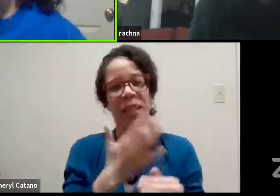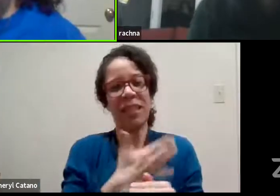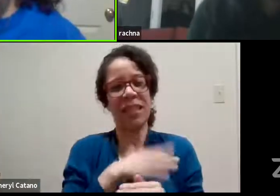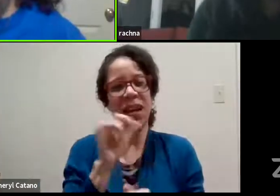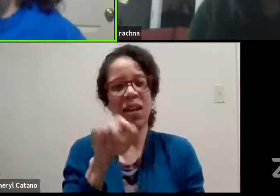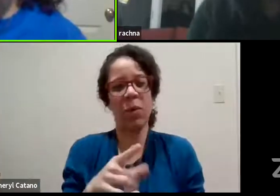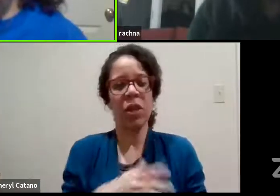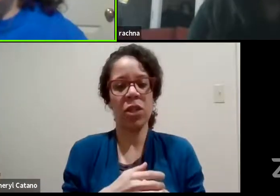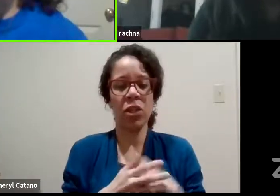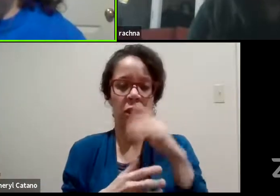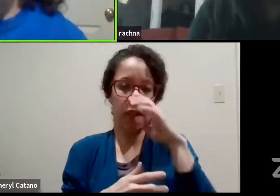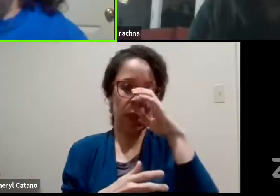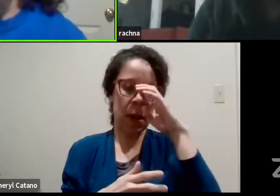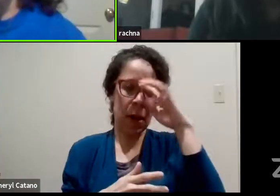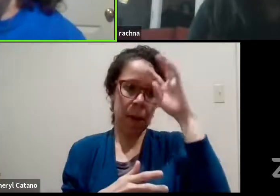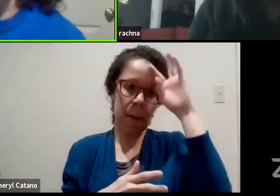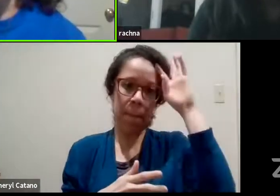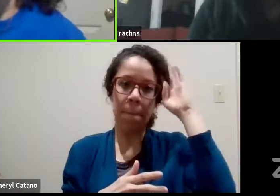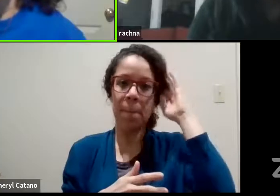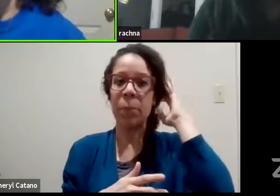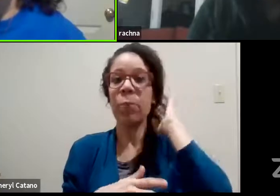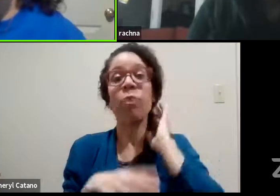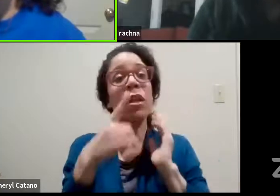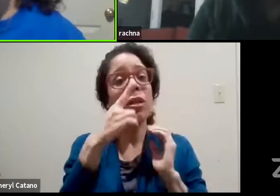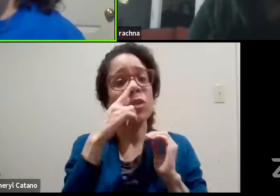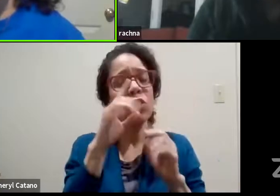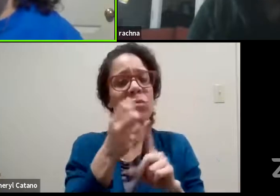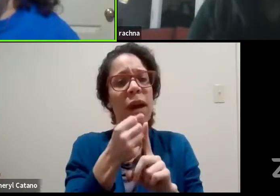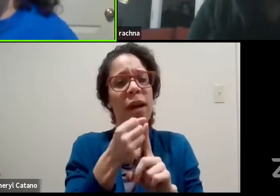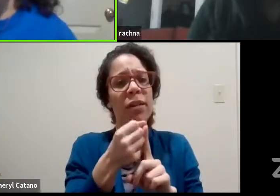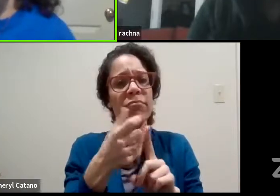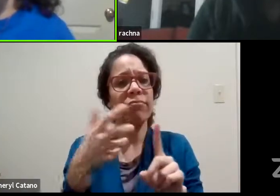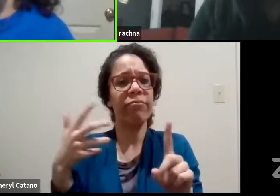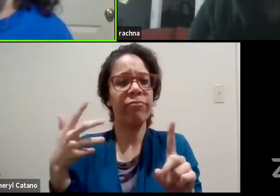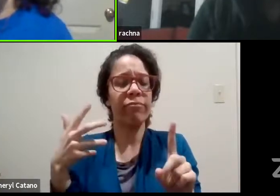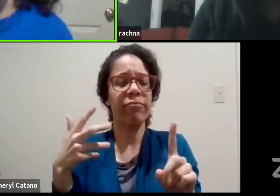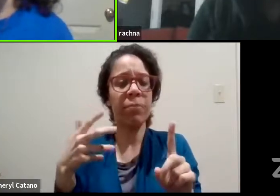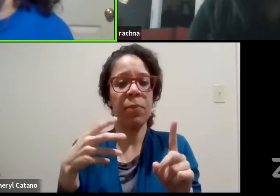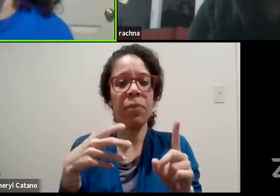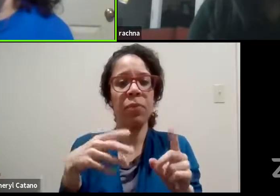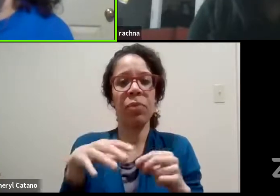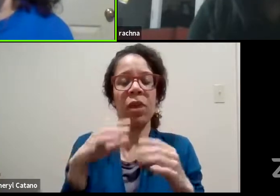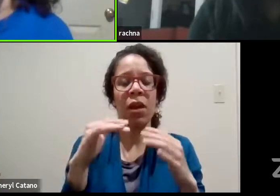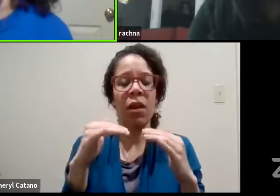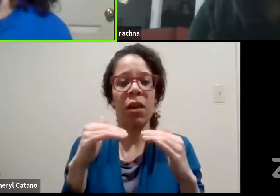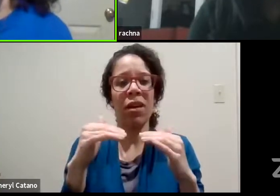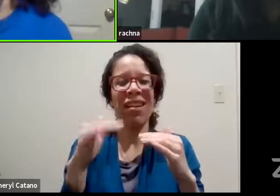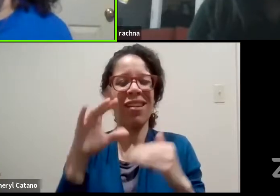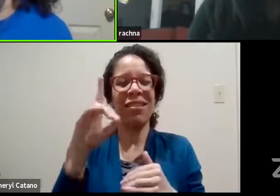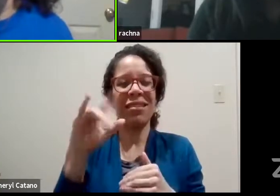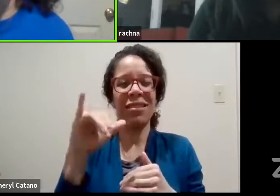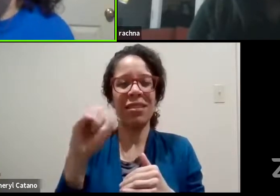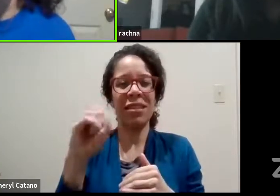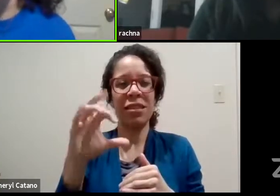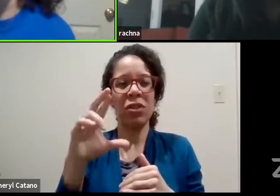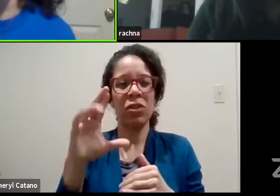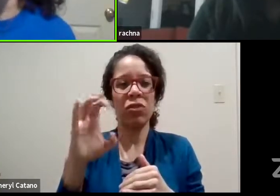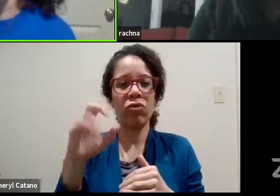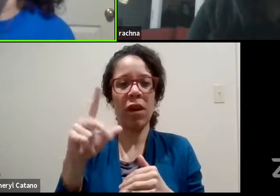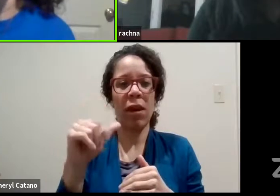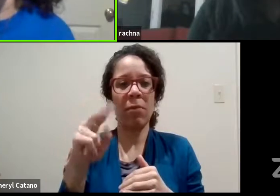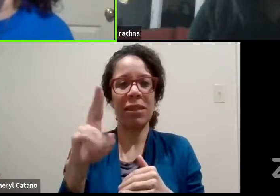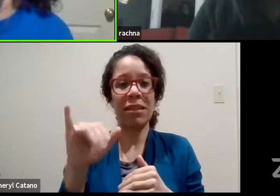Could you explain a little bit, at least using this language, the discrepancy model, the